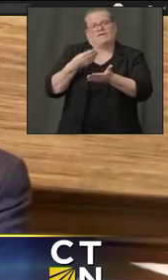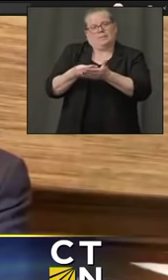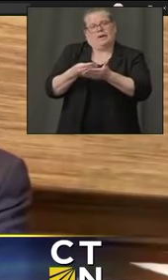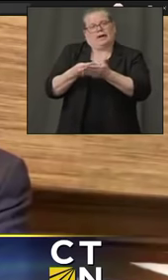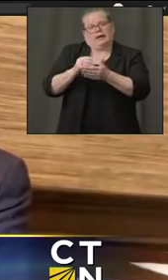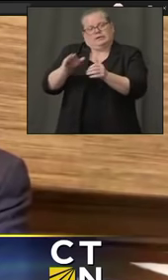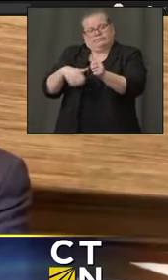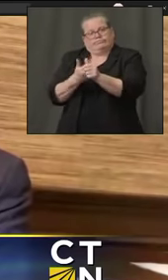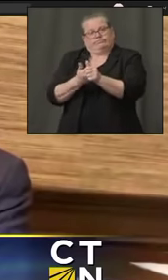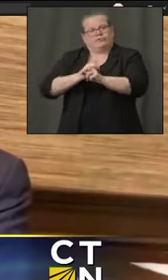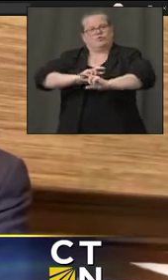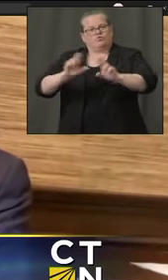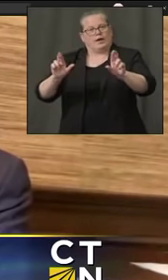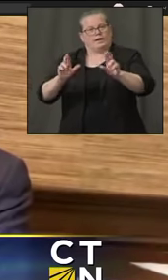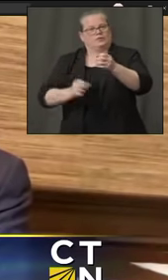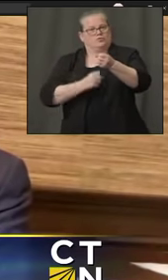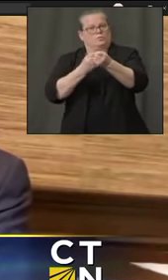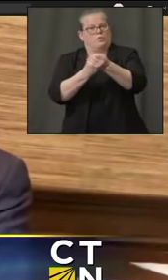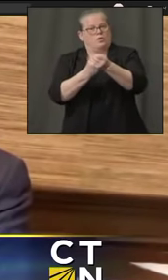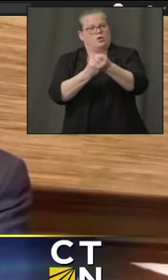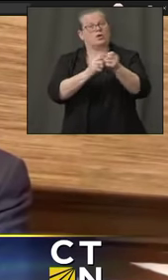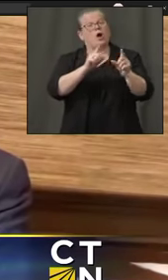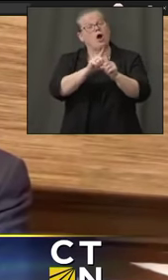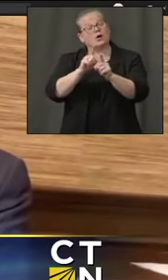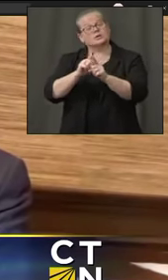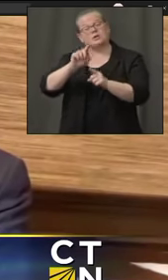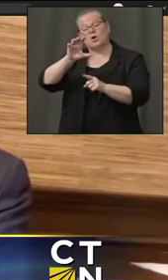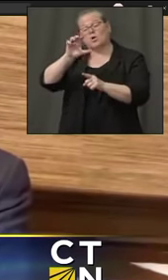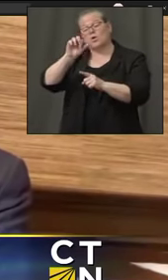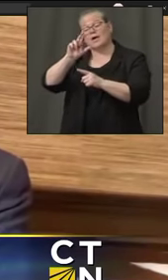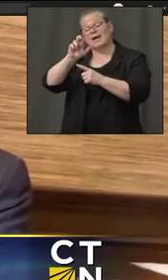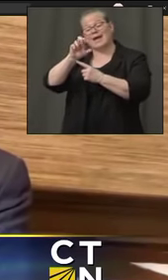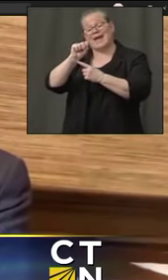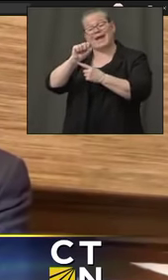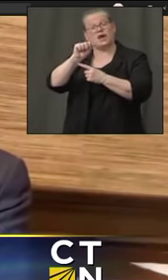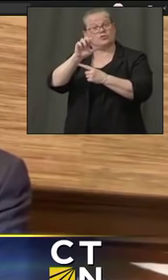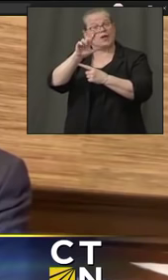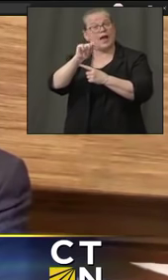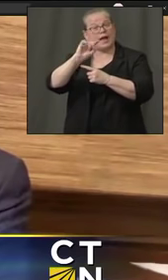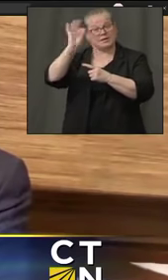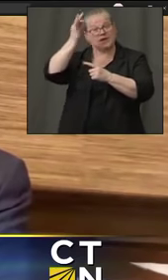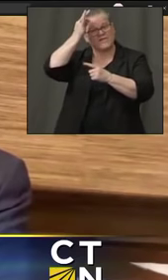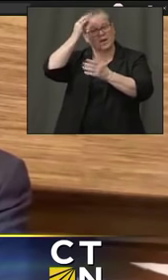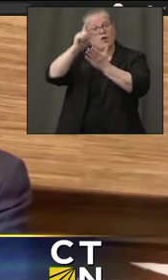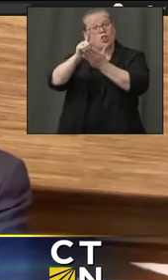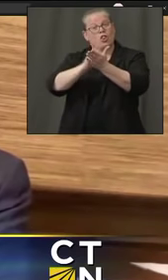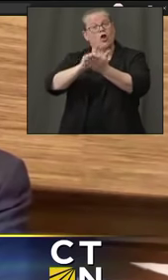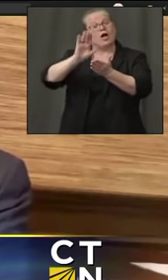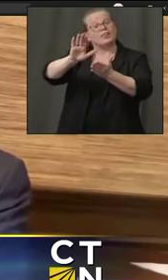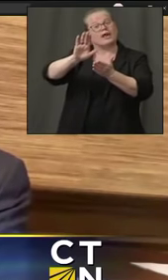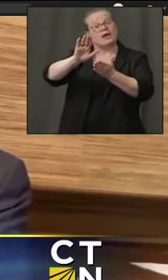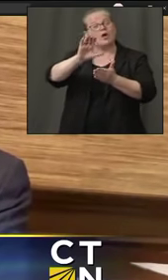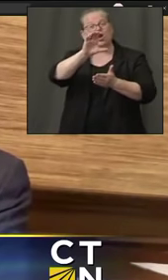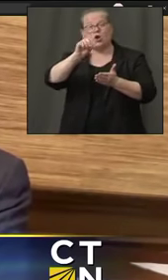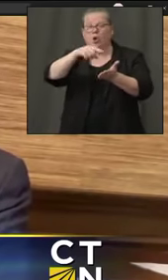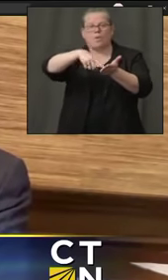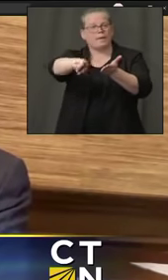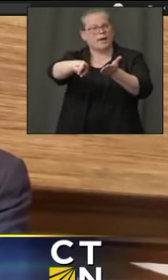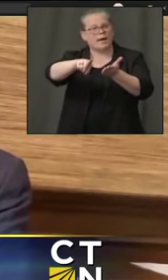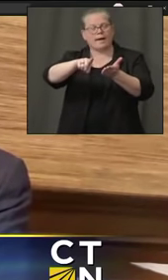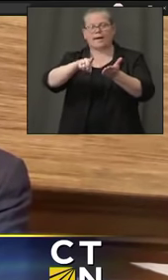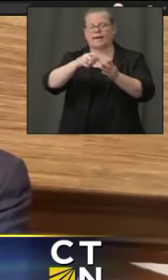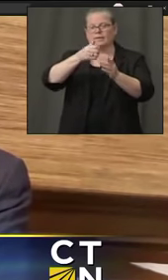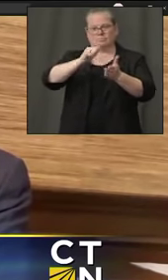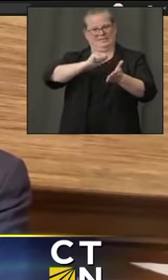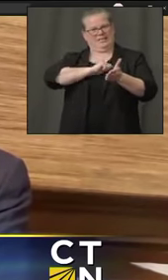highlighted, under the CARES Act, which is the federal legislation, there is no copays or out-of-pocket costs